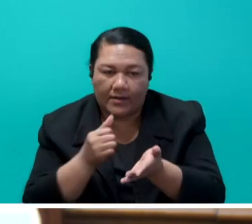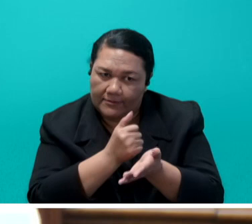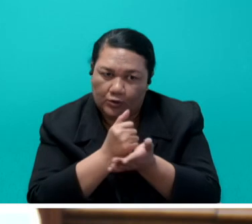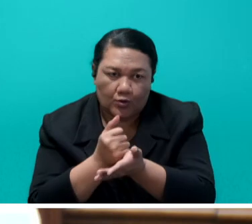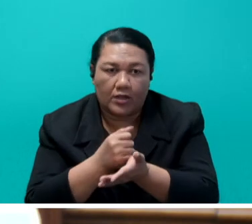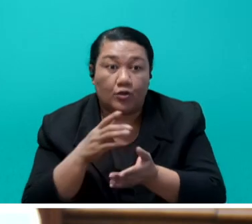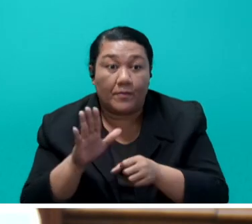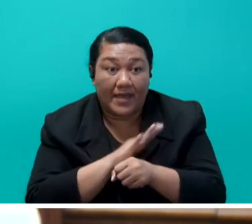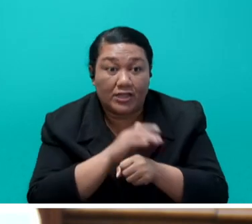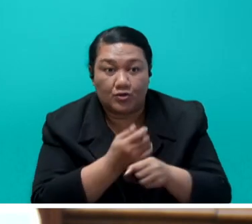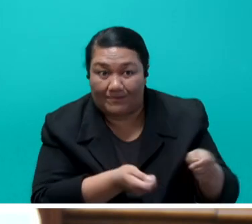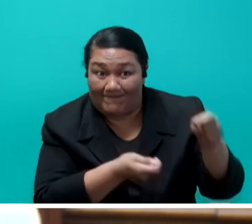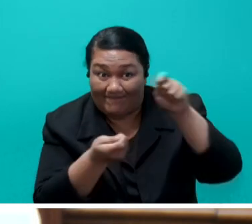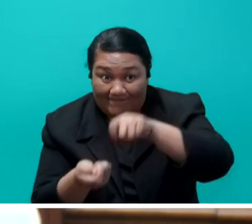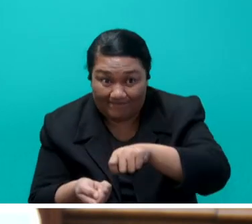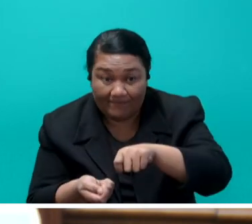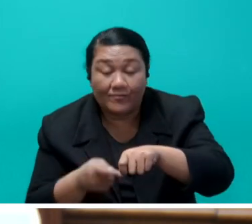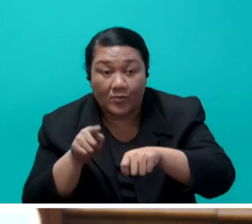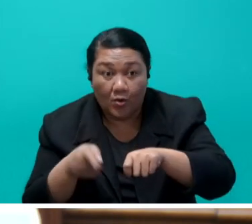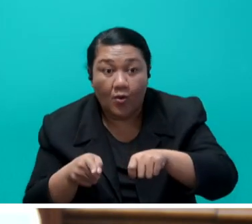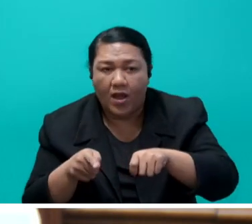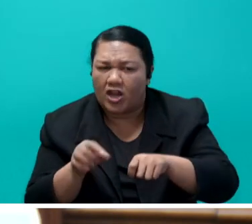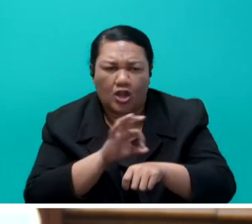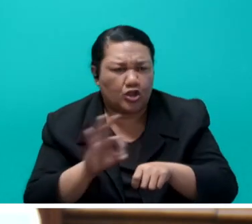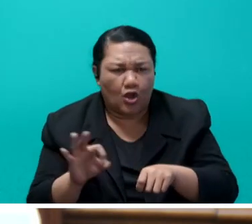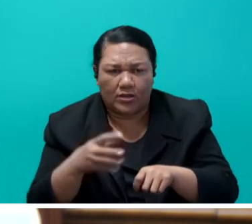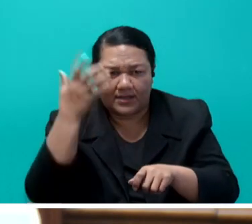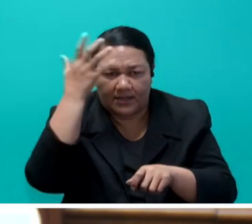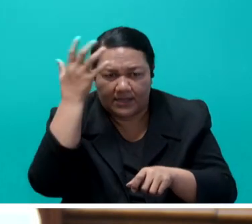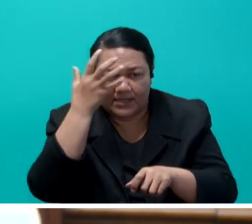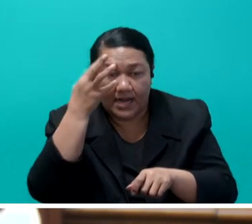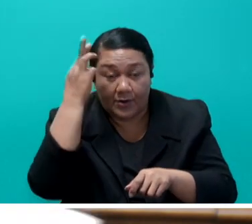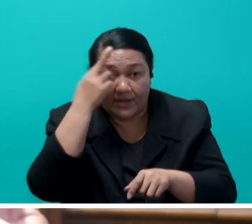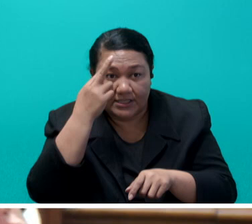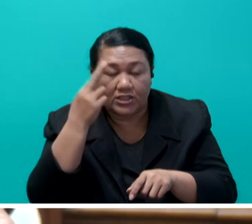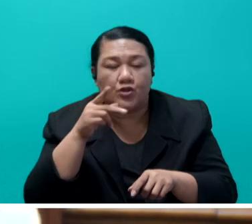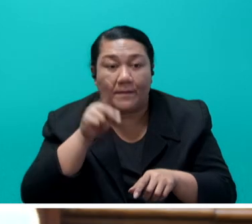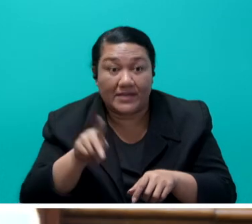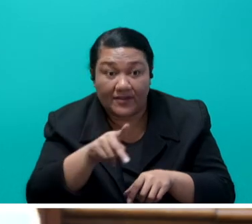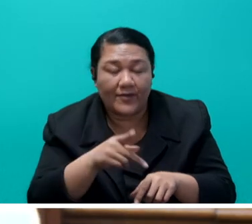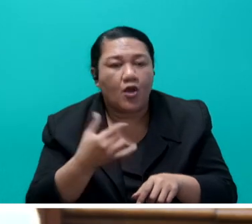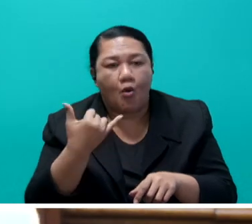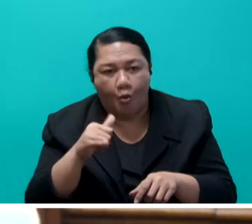will not endanger the lives of Japanese citizens or those of Pacific Island countries.